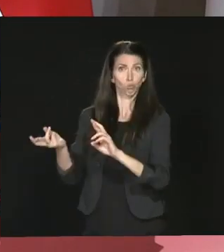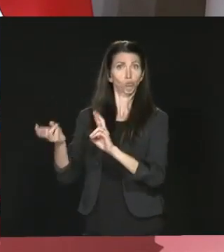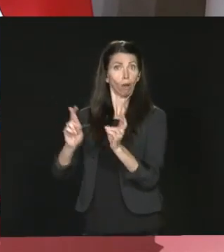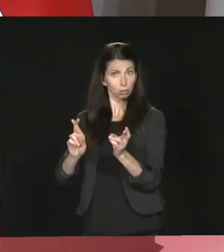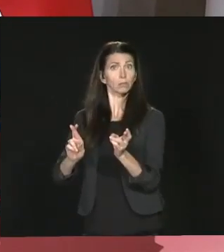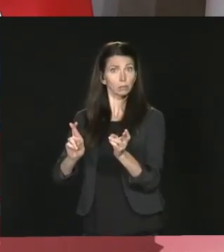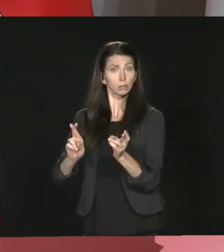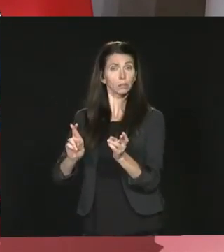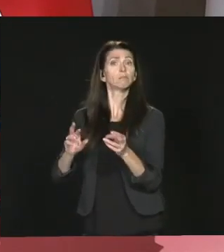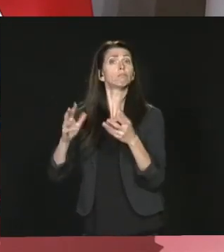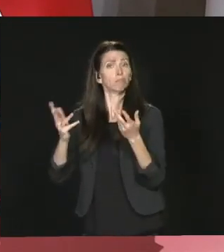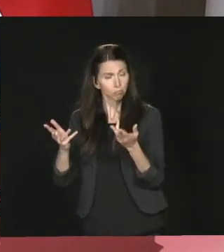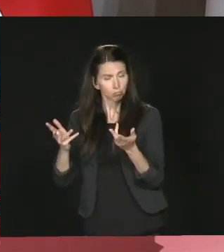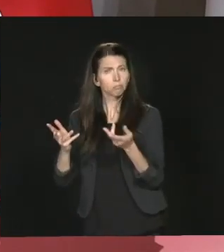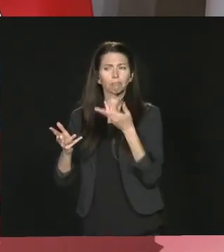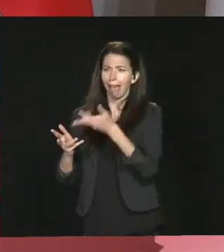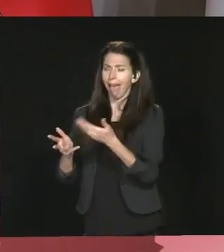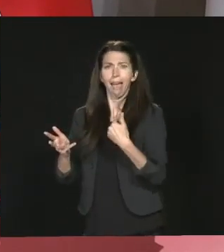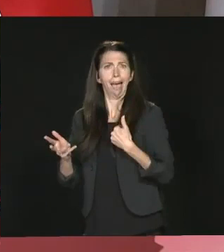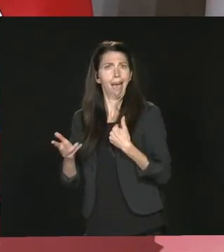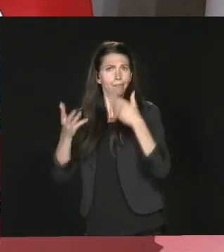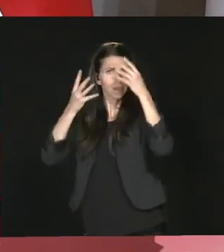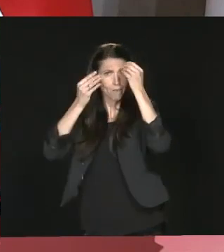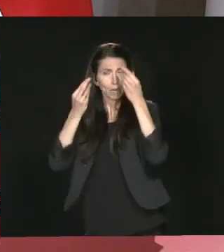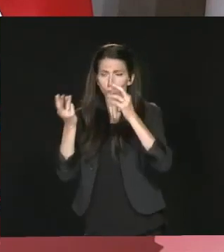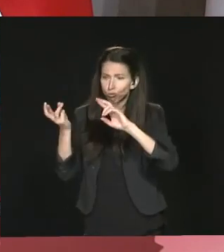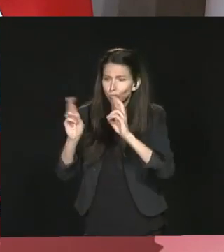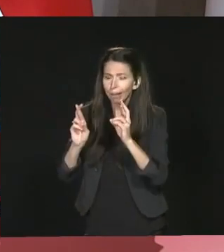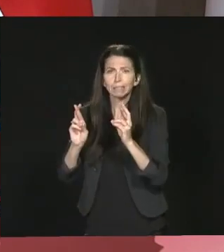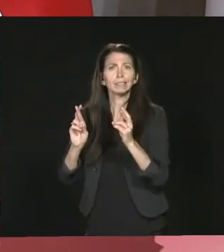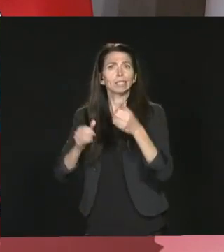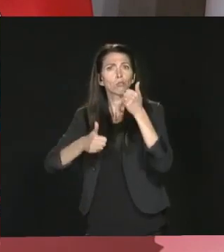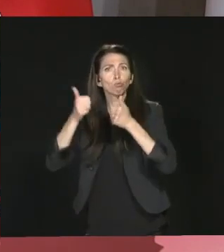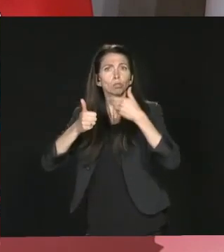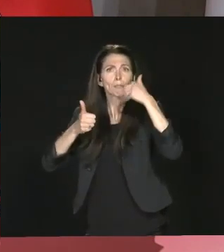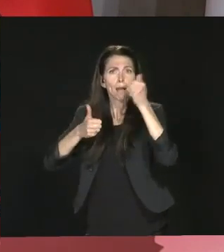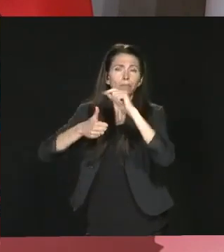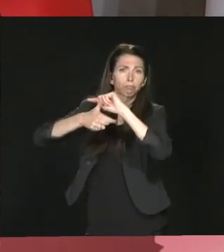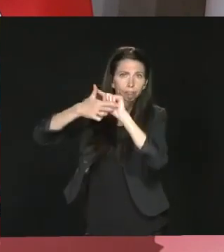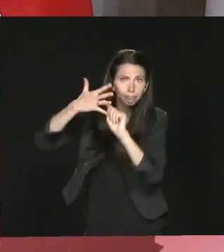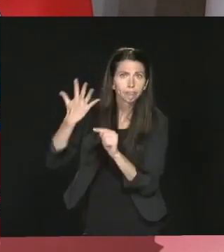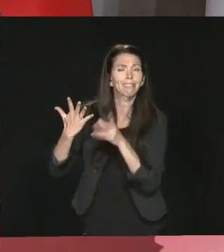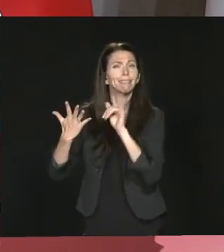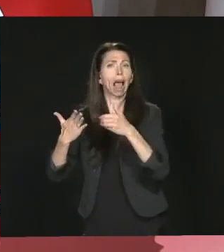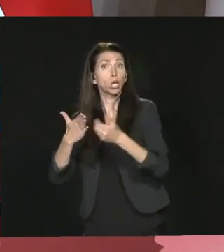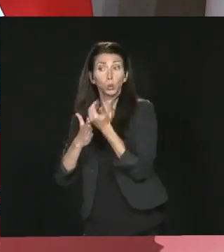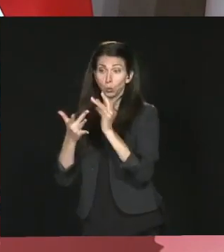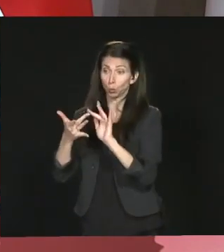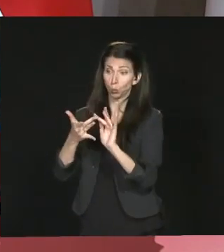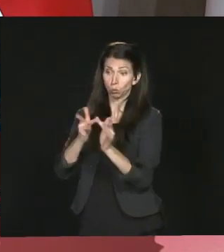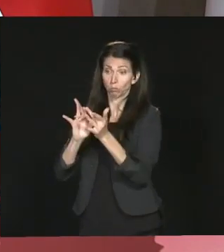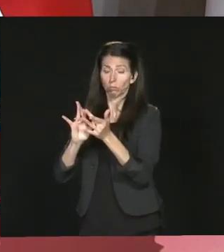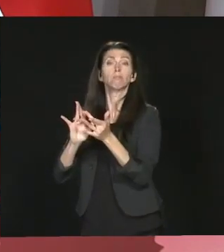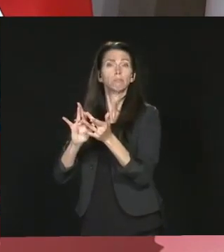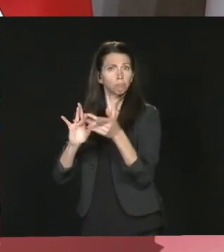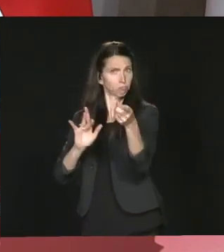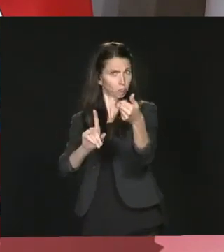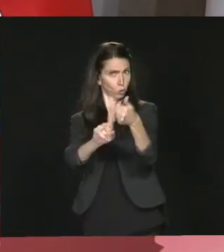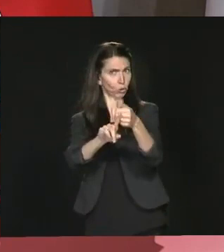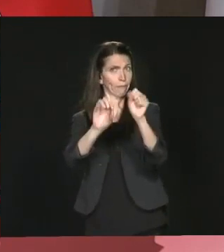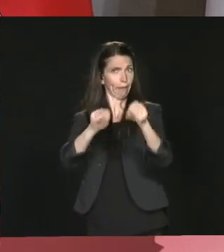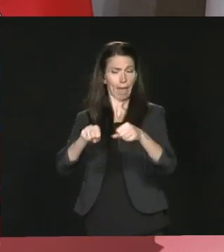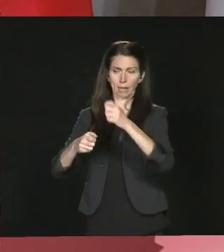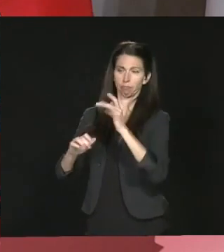their buying decisions. This new tool is available to all Canadians, and I invite you to visit the